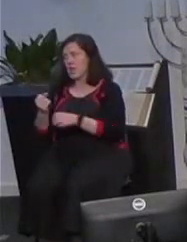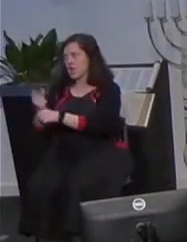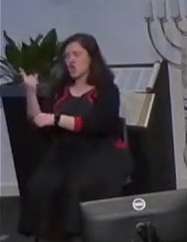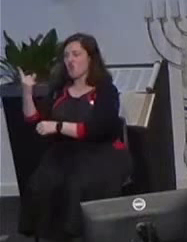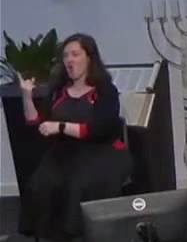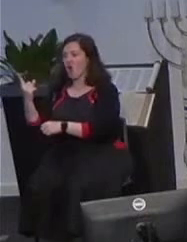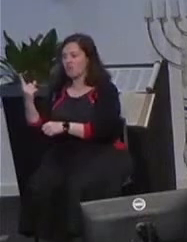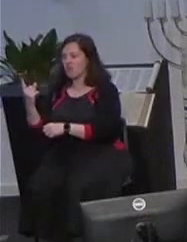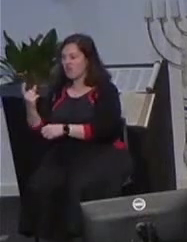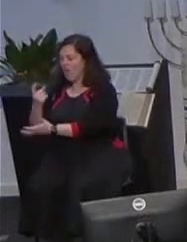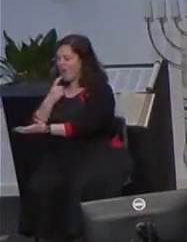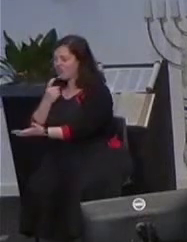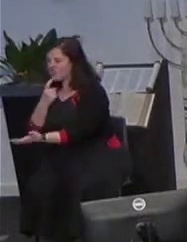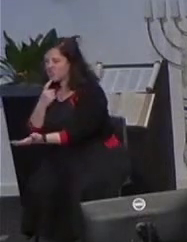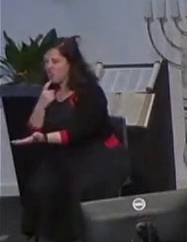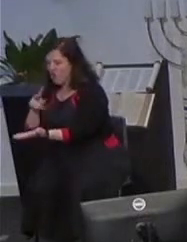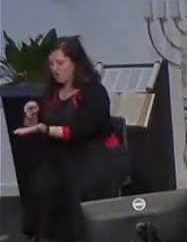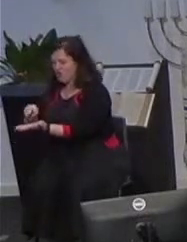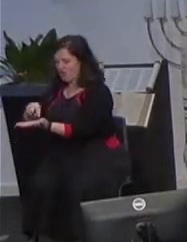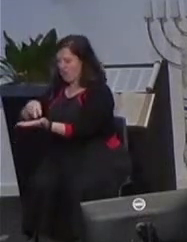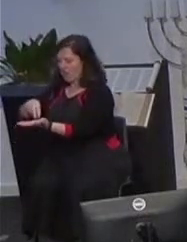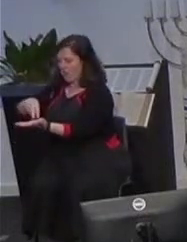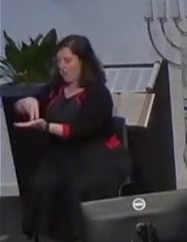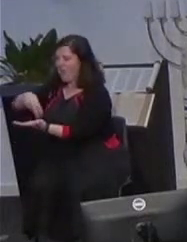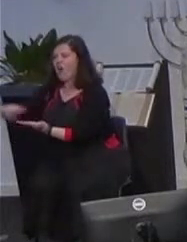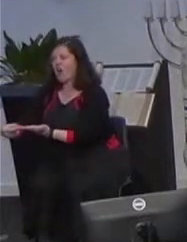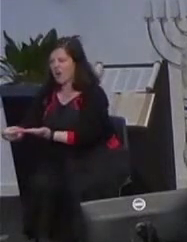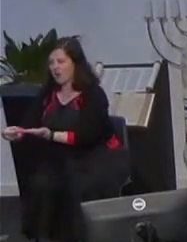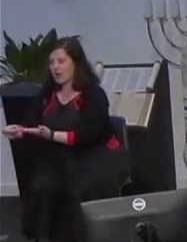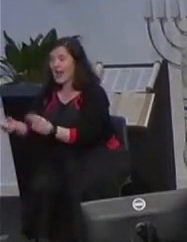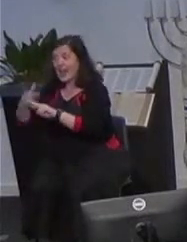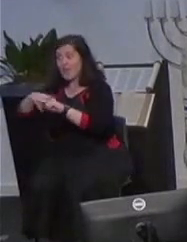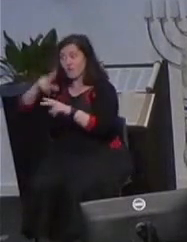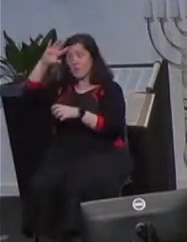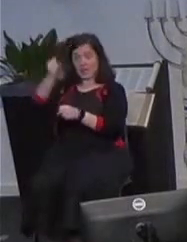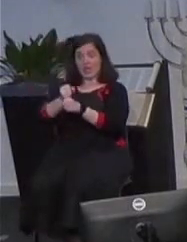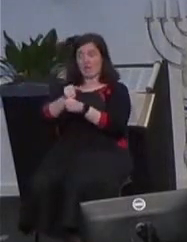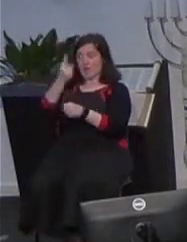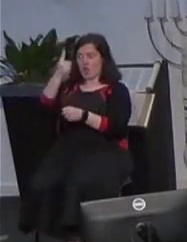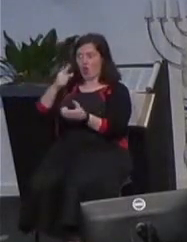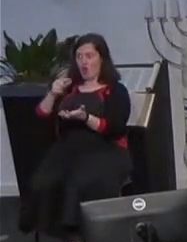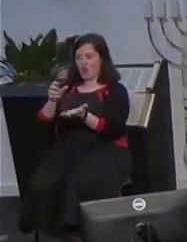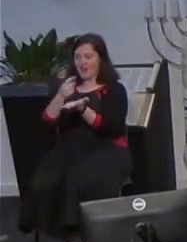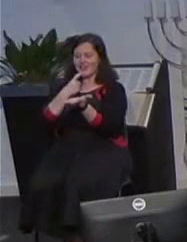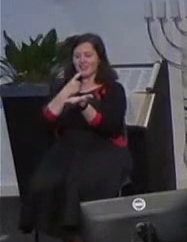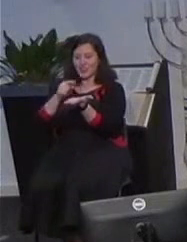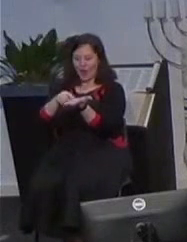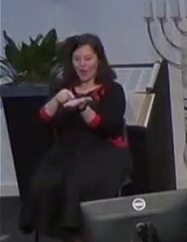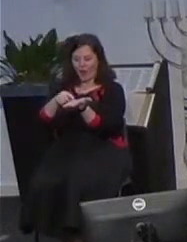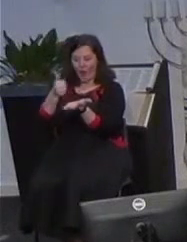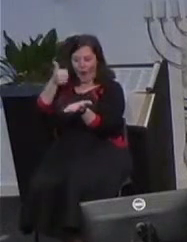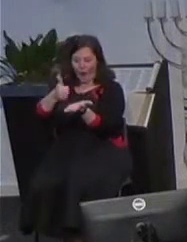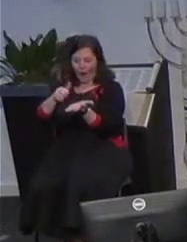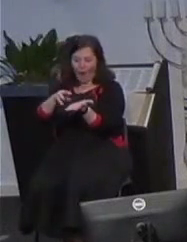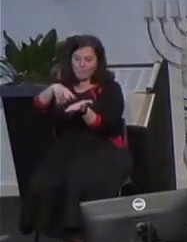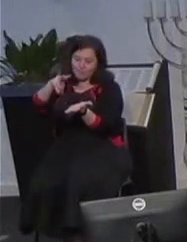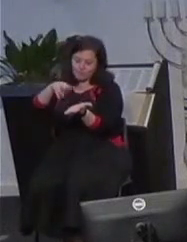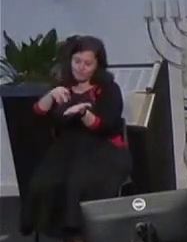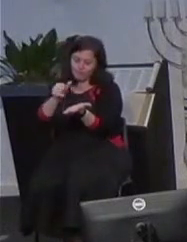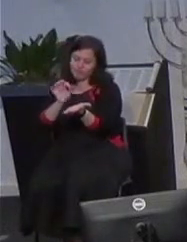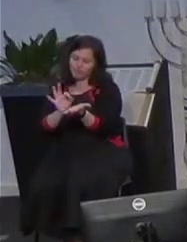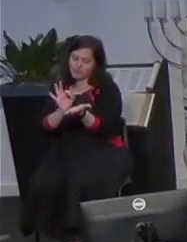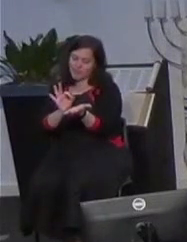a stone of stumbling and a rock of offense. Stones are great. You can do all sorts of things with